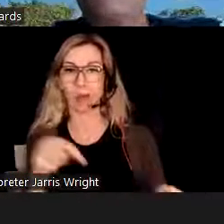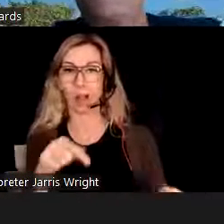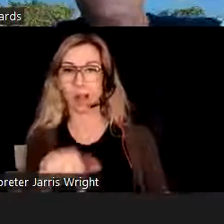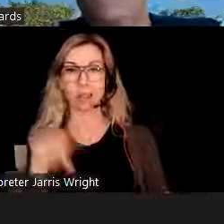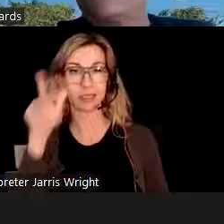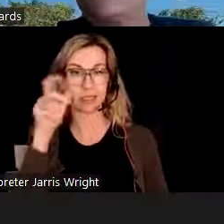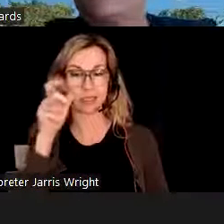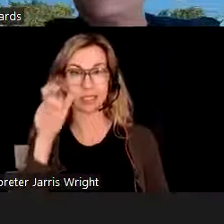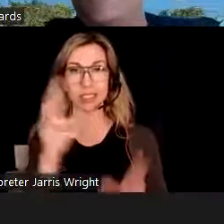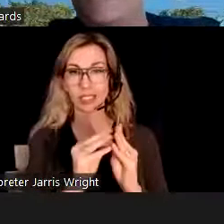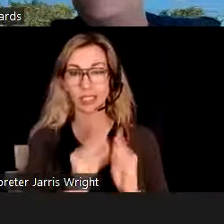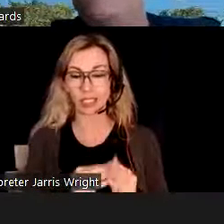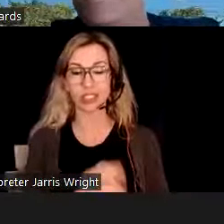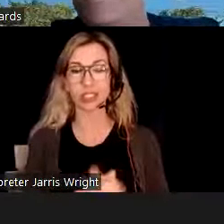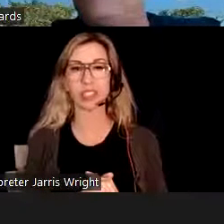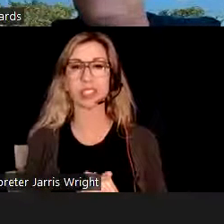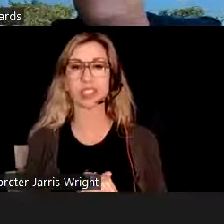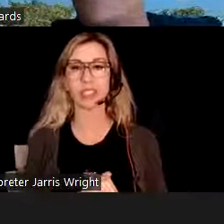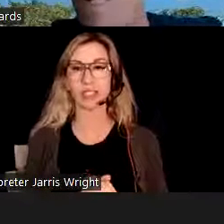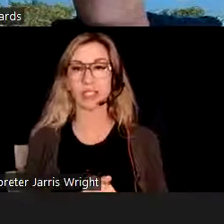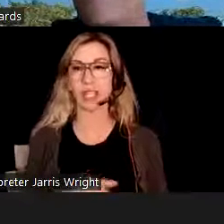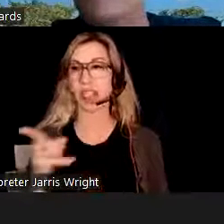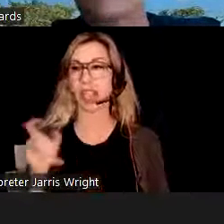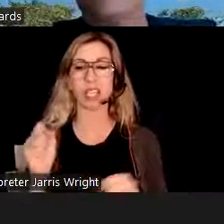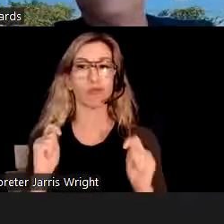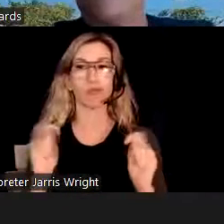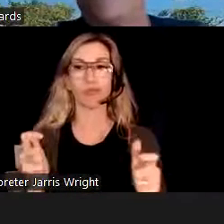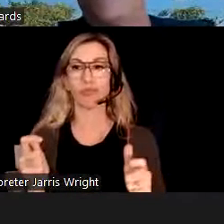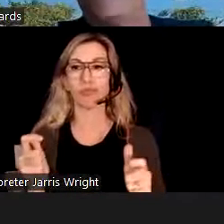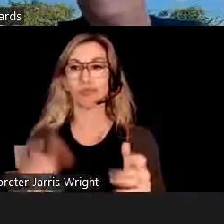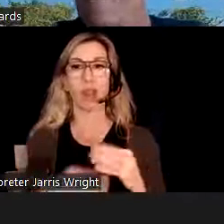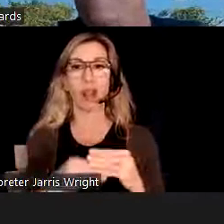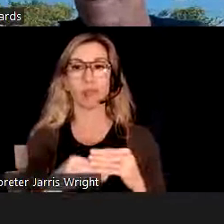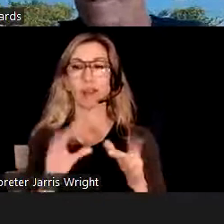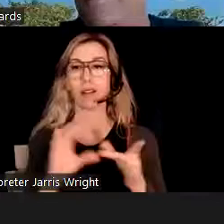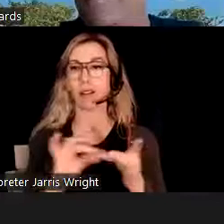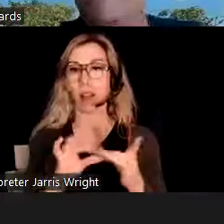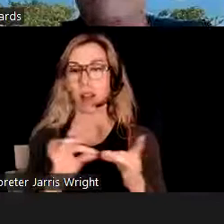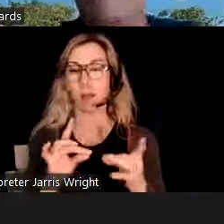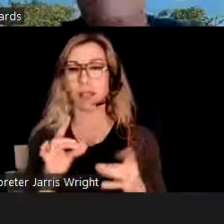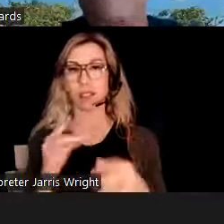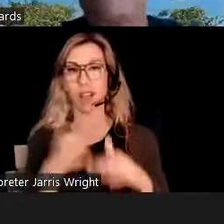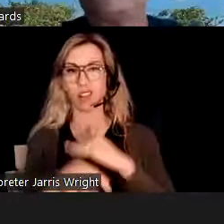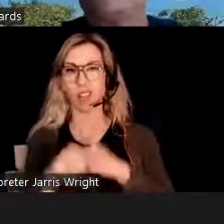session, and they can immediately put their comments in that link.